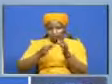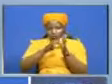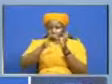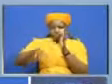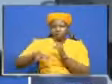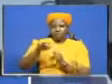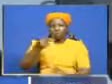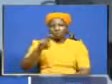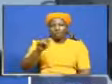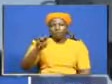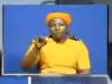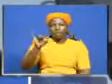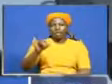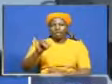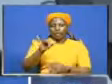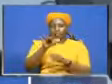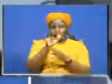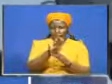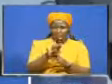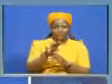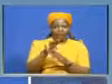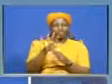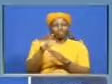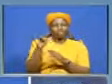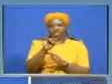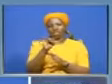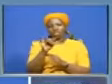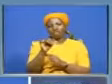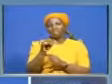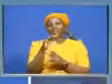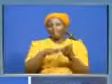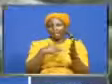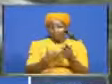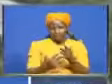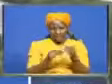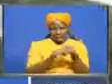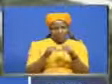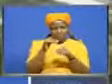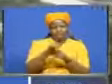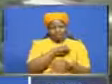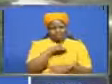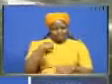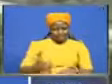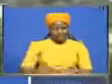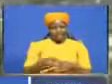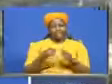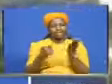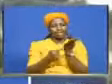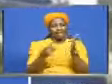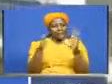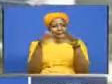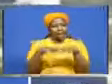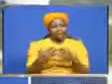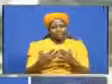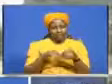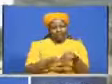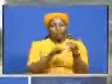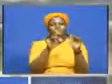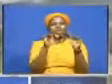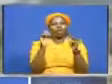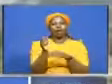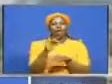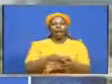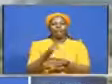from its 5G networks, followed shortly by an appeal from the Chinese tech giant in early November. In response to the Swedish